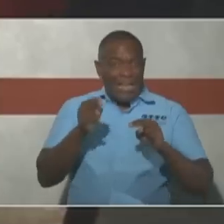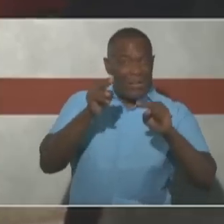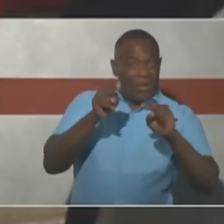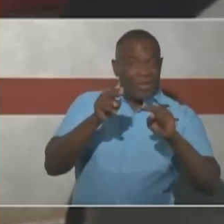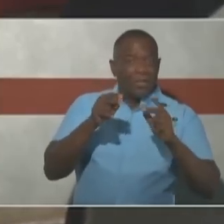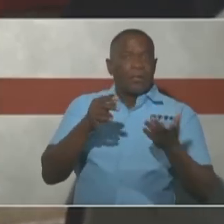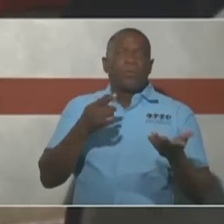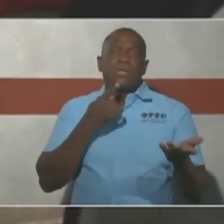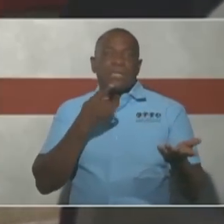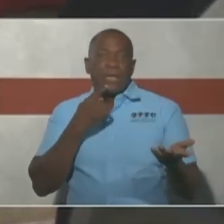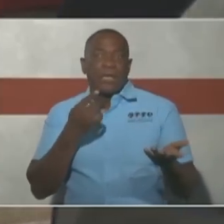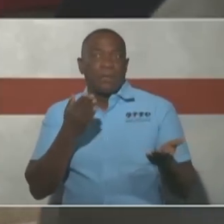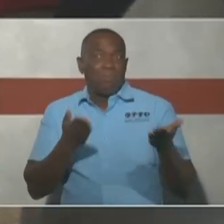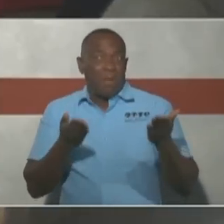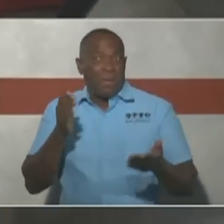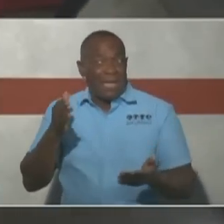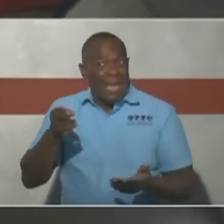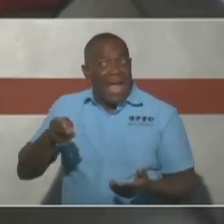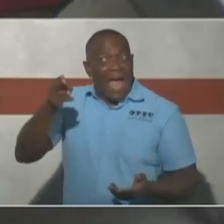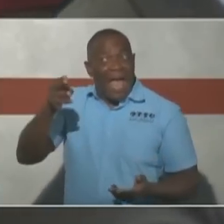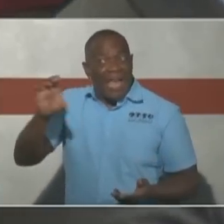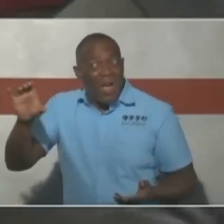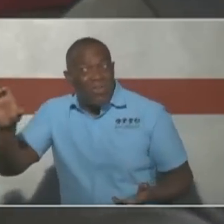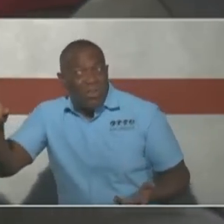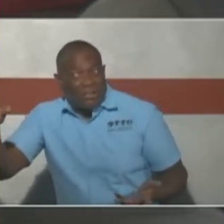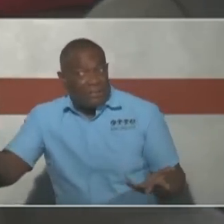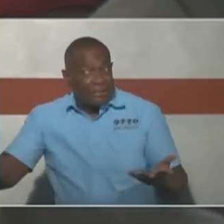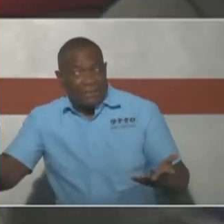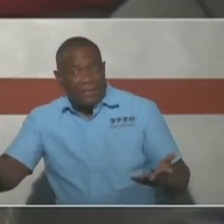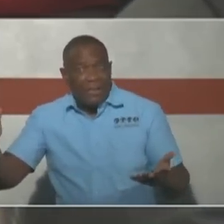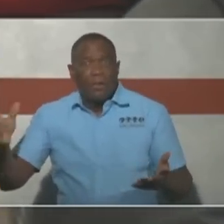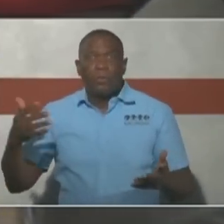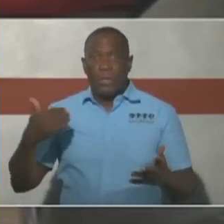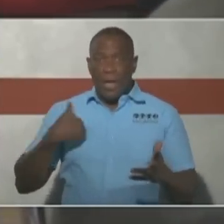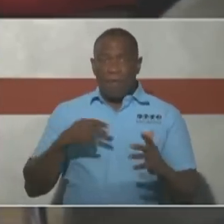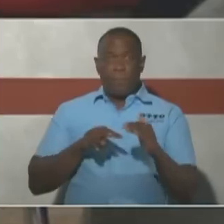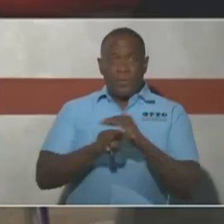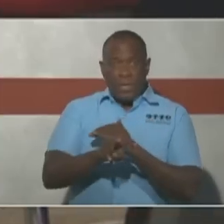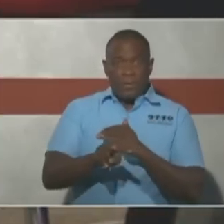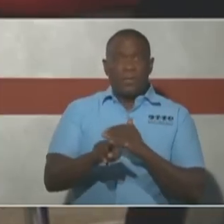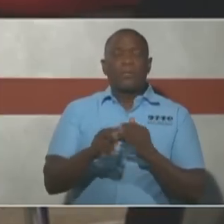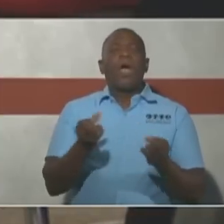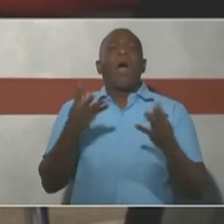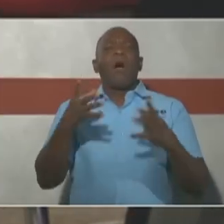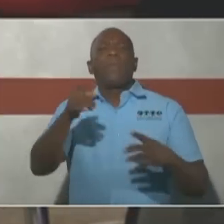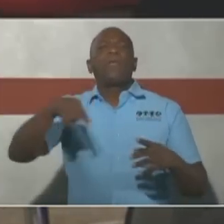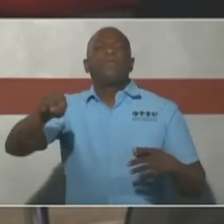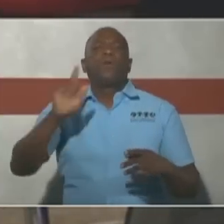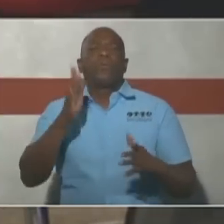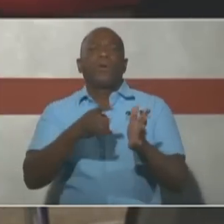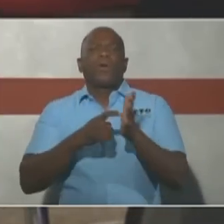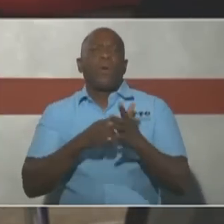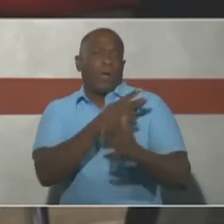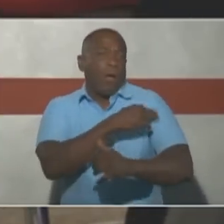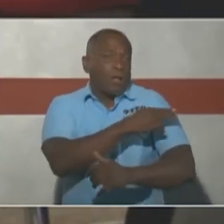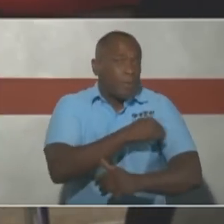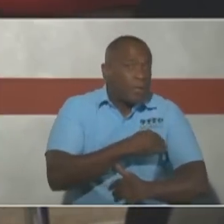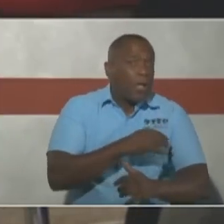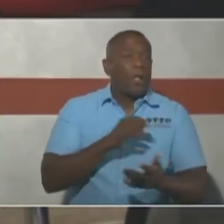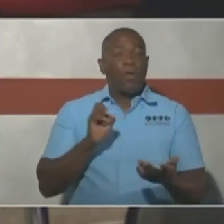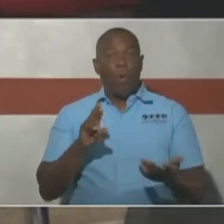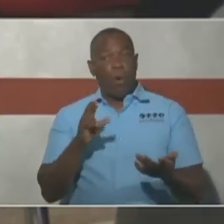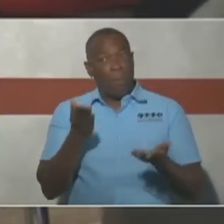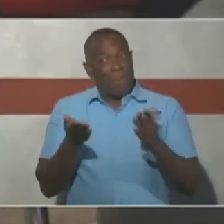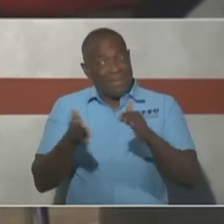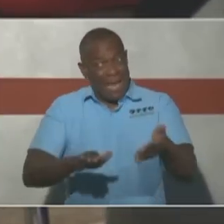more questions? Rashad Khan, Guardian Media Limited. I don't know if Dr. Hinds or Dr. Richards would be the one to... Place the question, and then